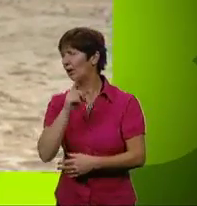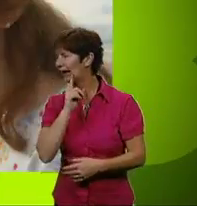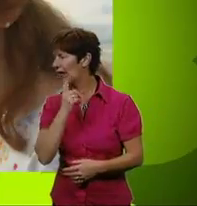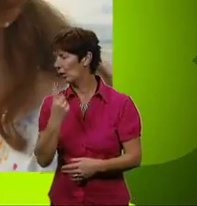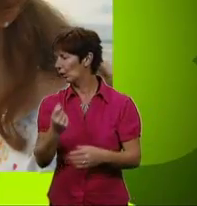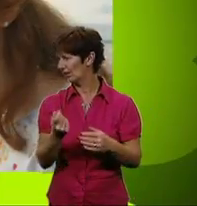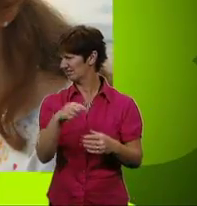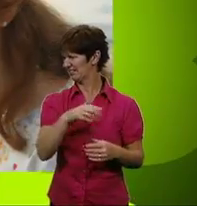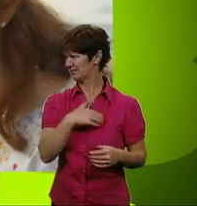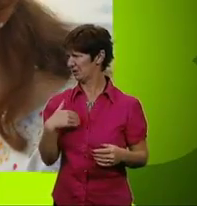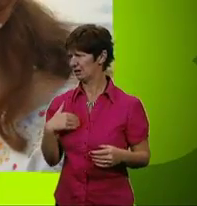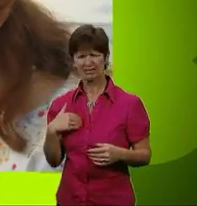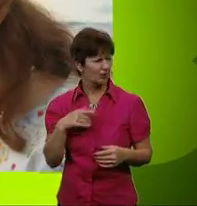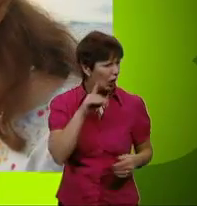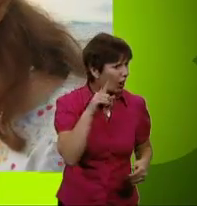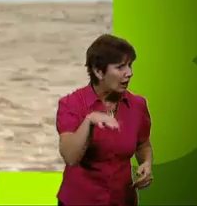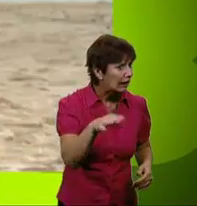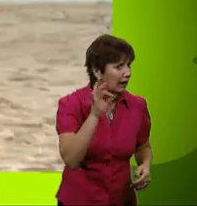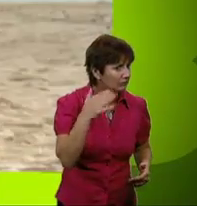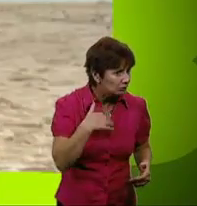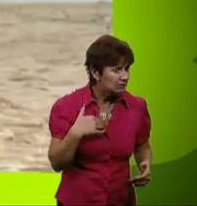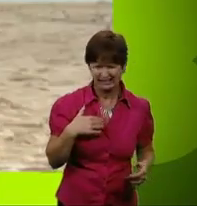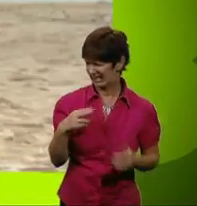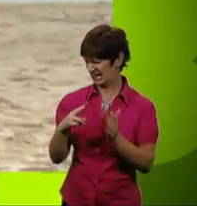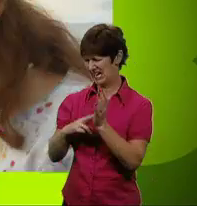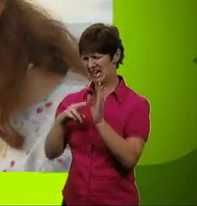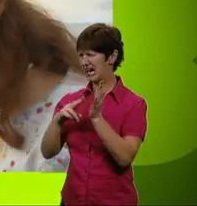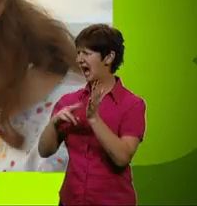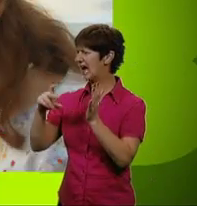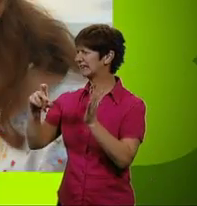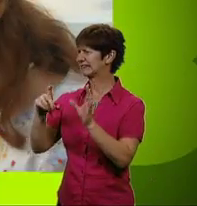morning. Girl? Nancy.